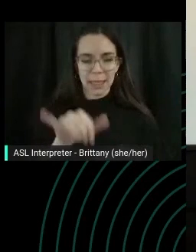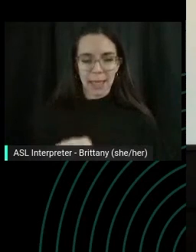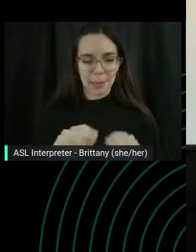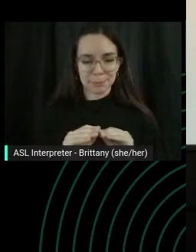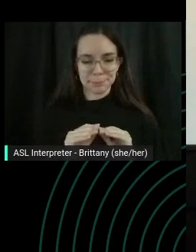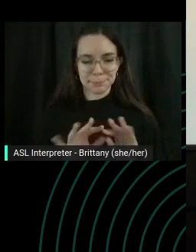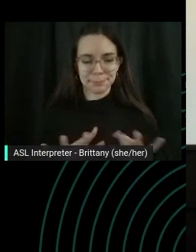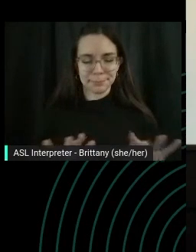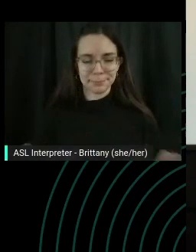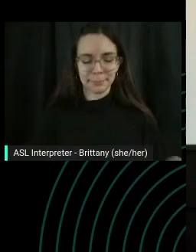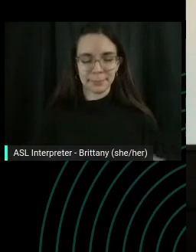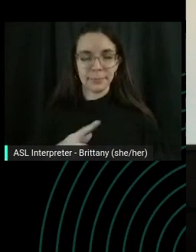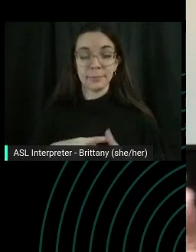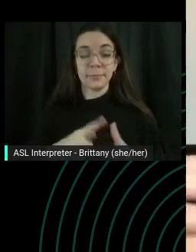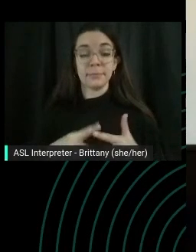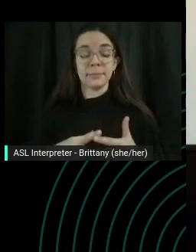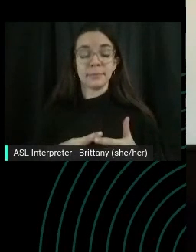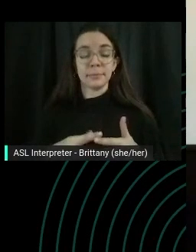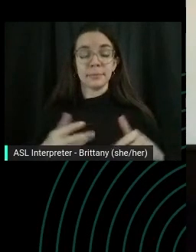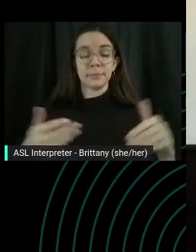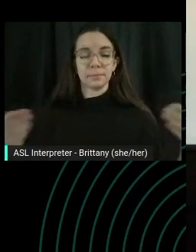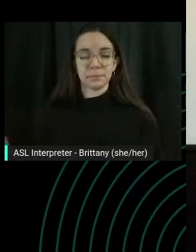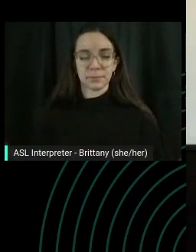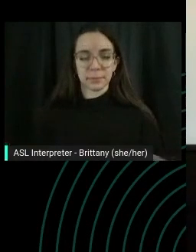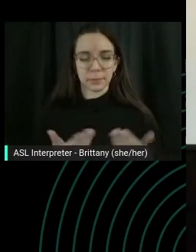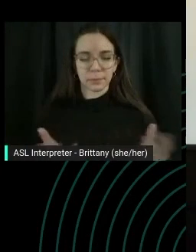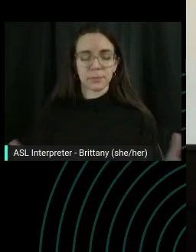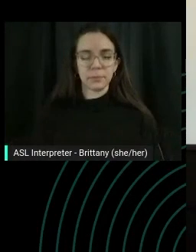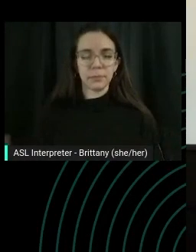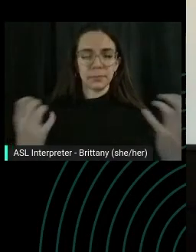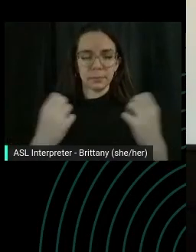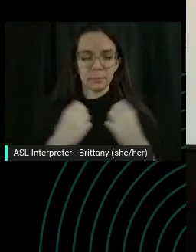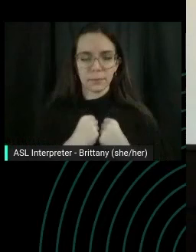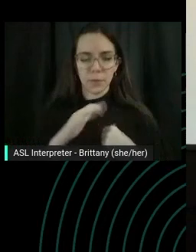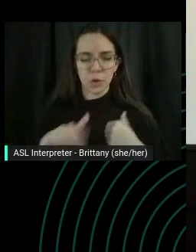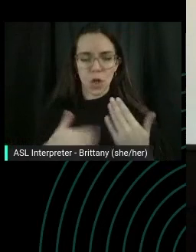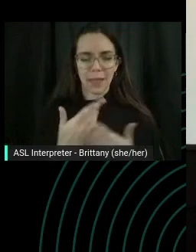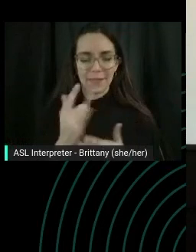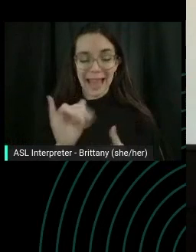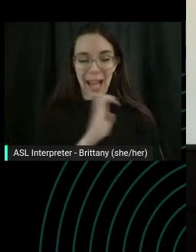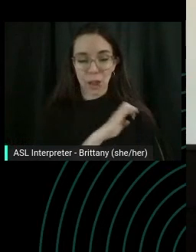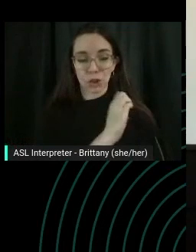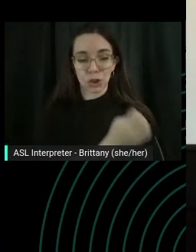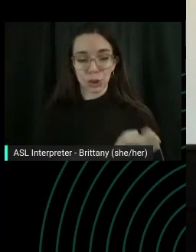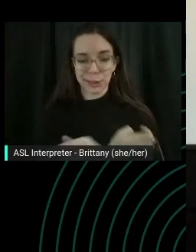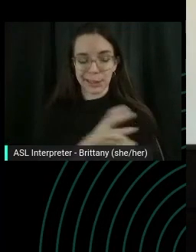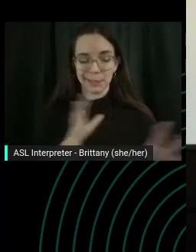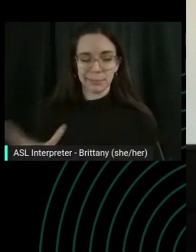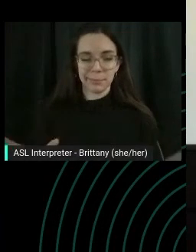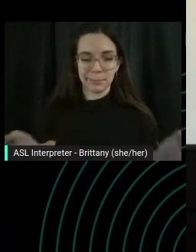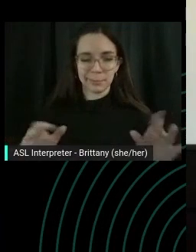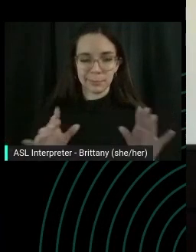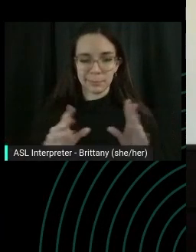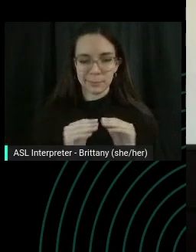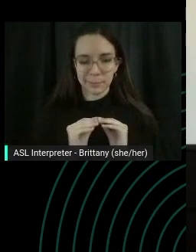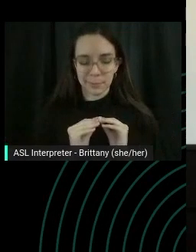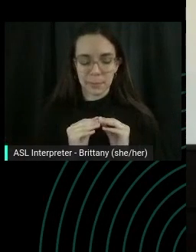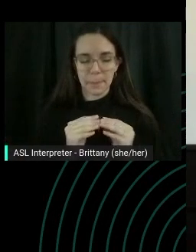Then I'd invite us to just bring back that energy, bring that energy back into your body, and just really feel